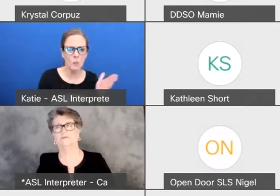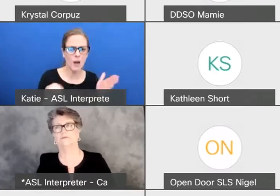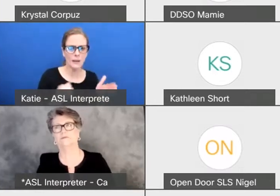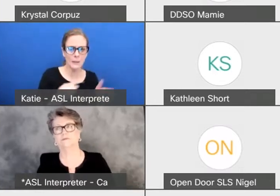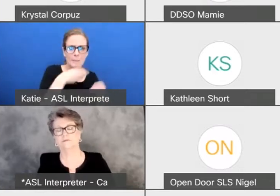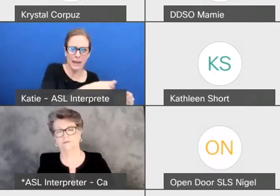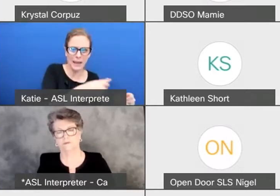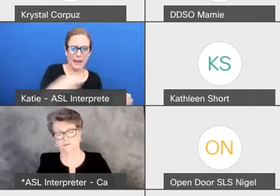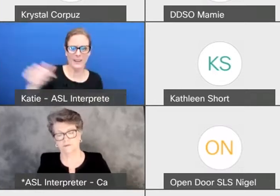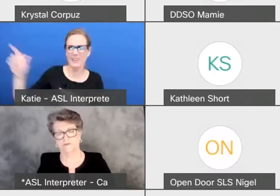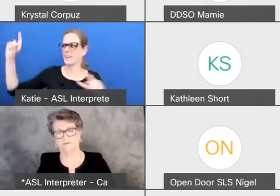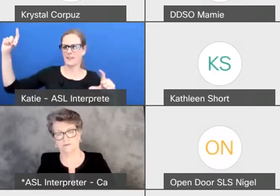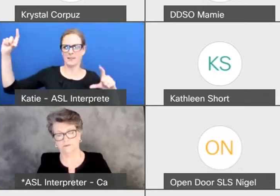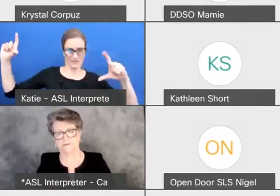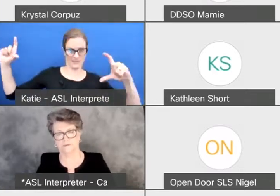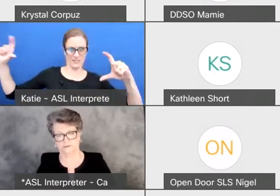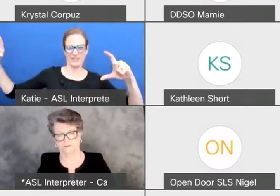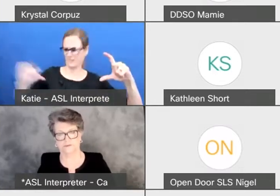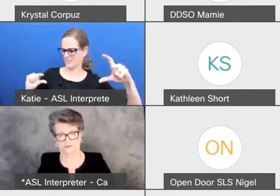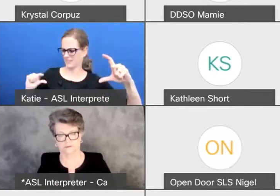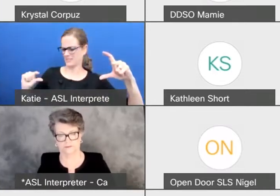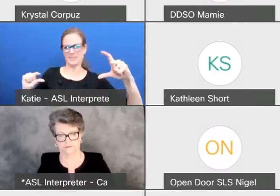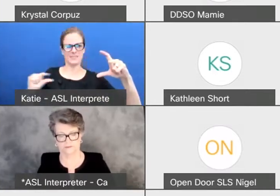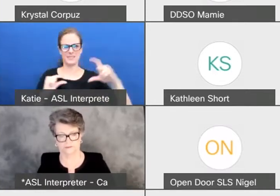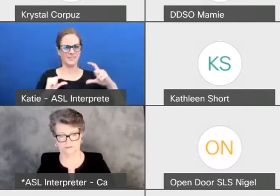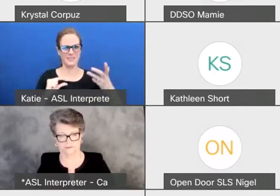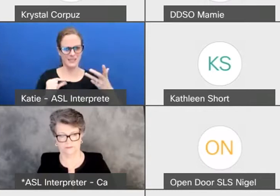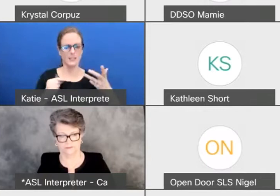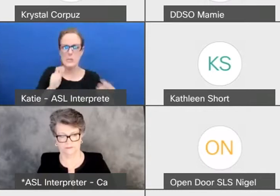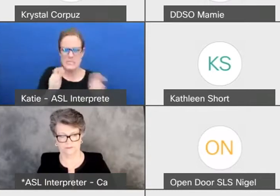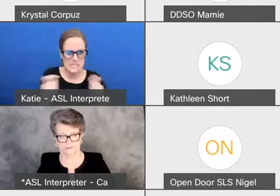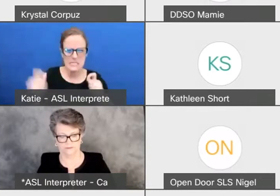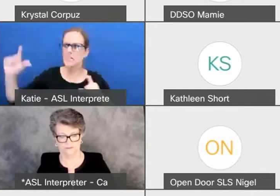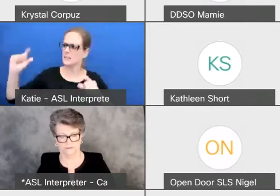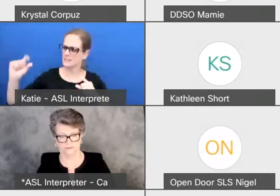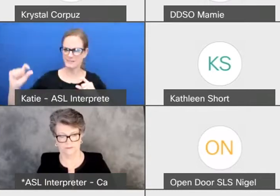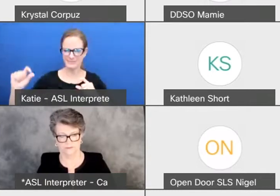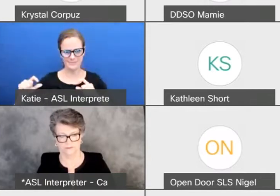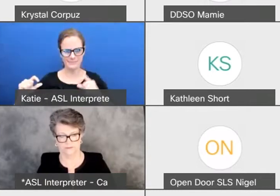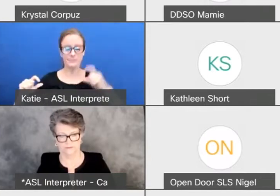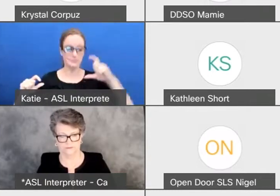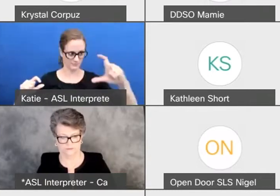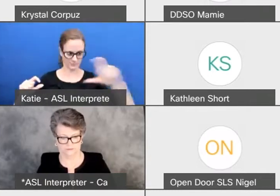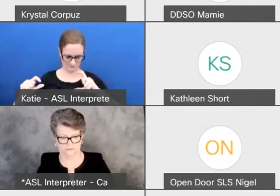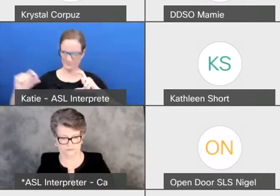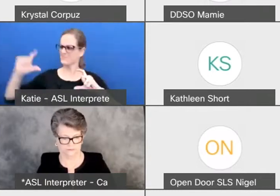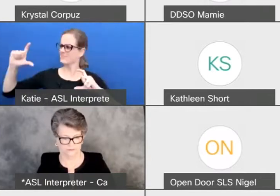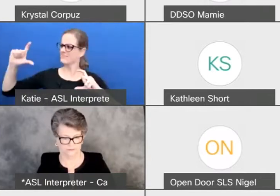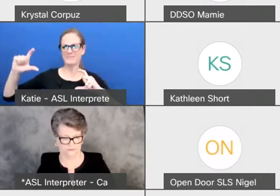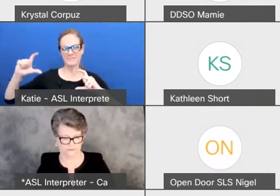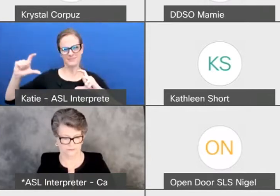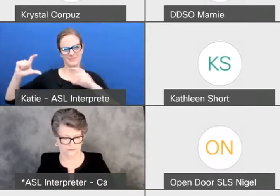a lot of advocacy on updating, modernizing the core staffing formula to key these service coordinator positions off of